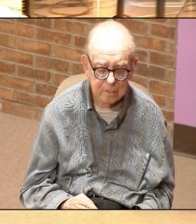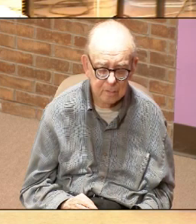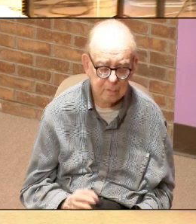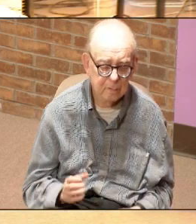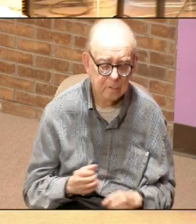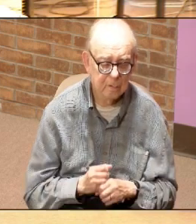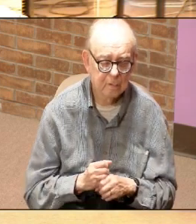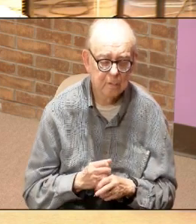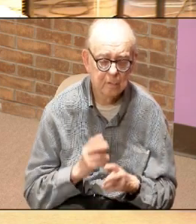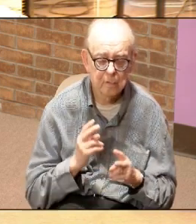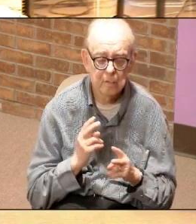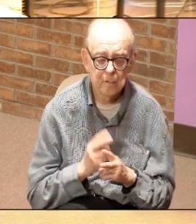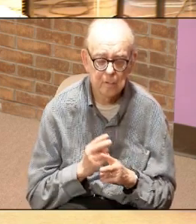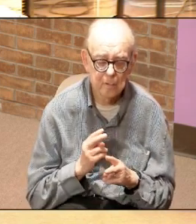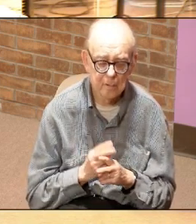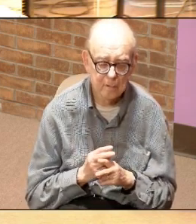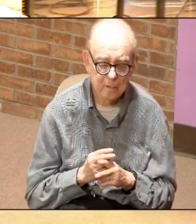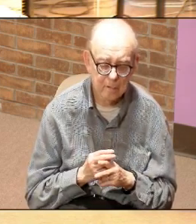You've got to keep a